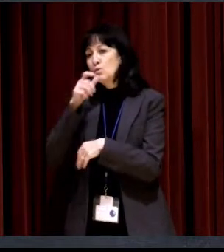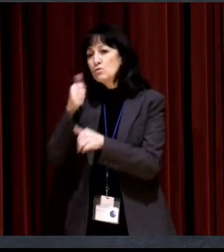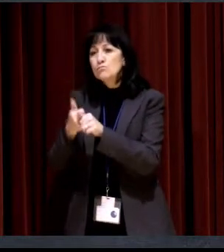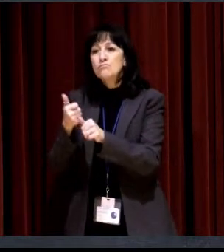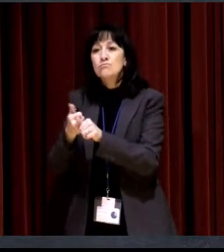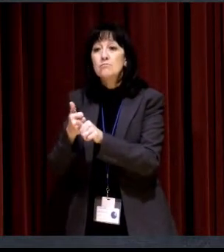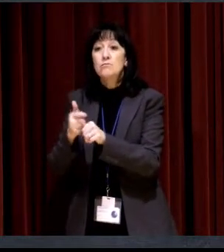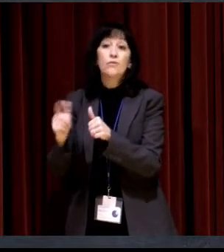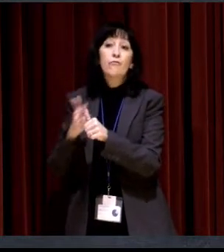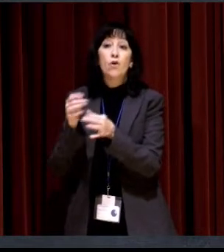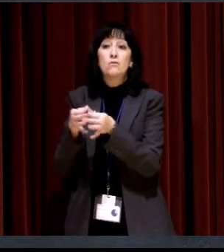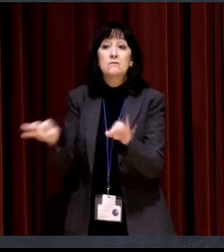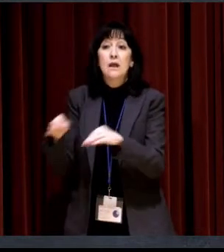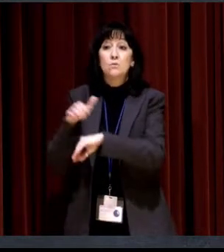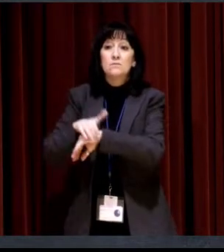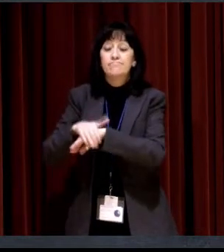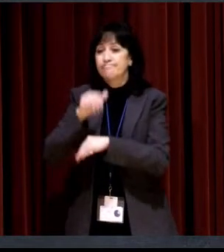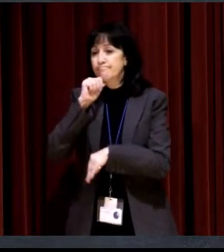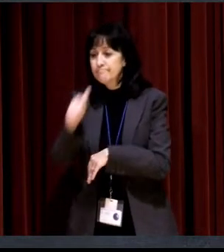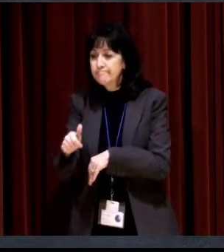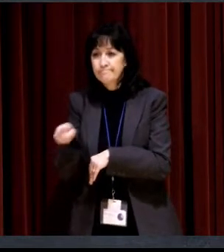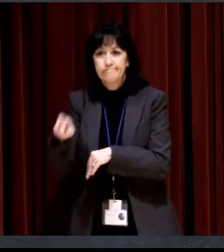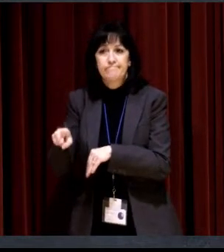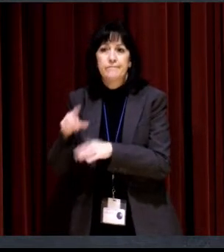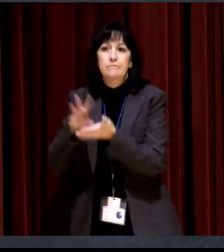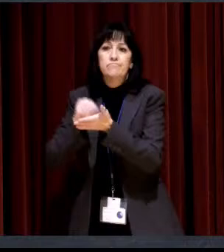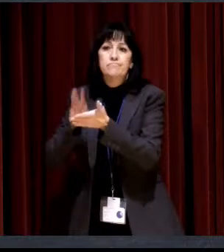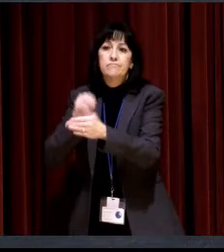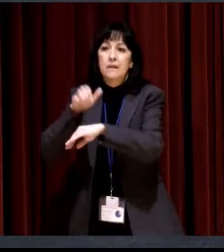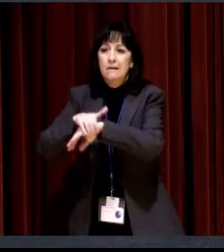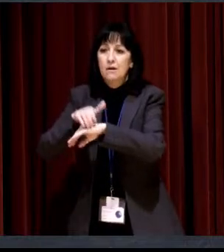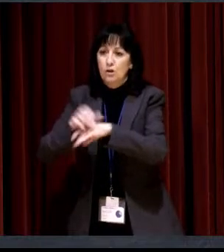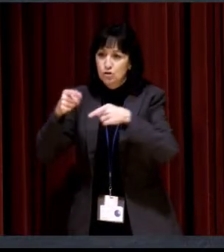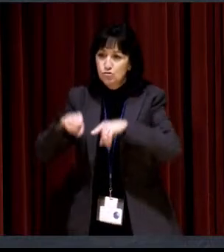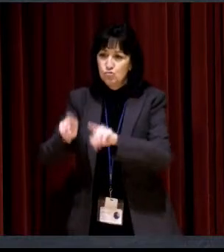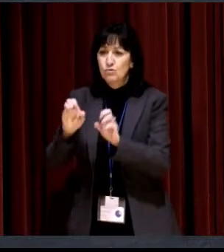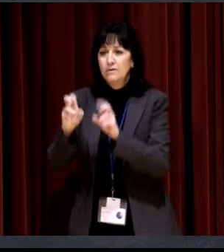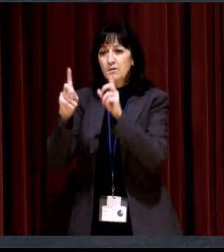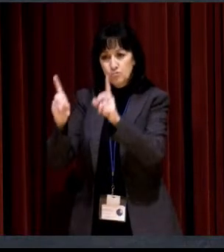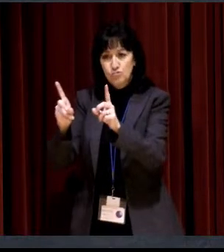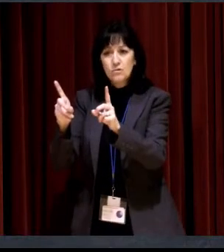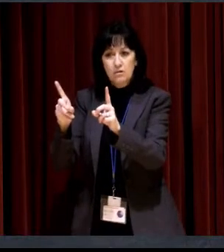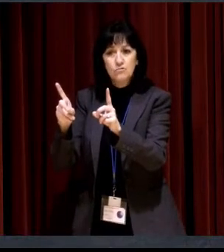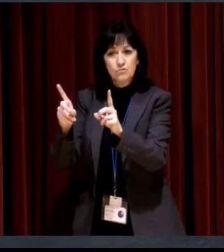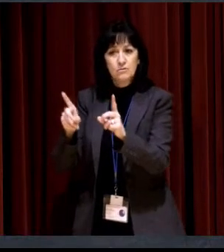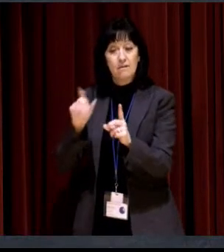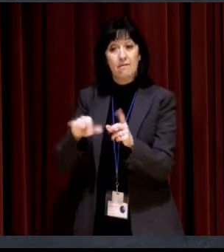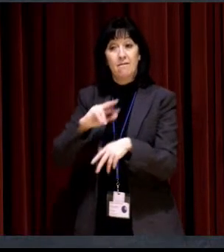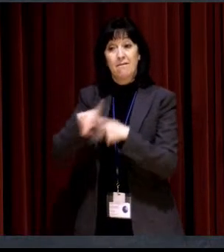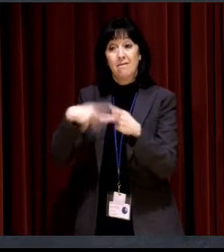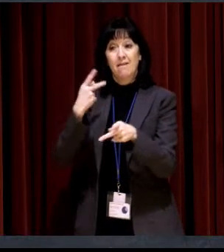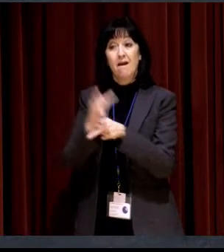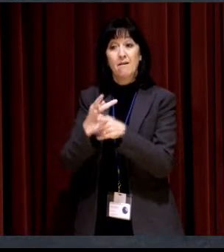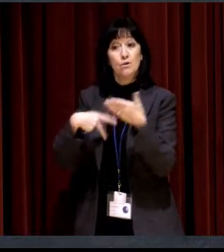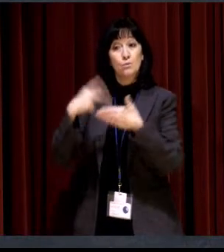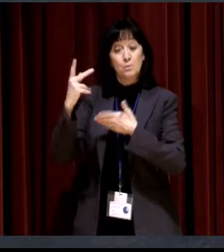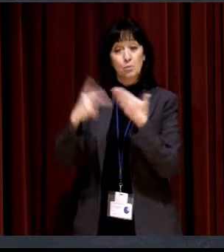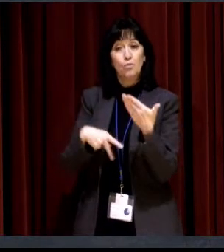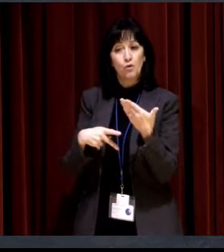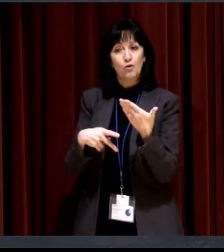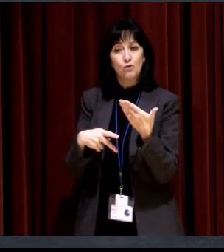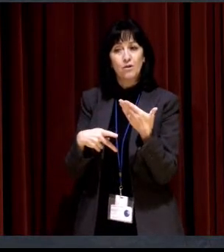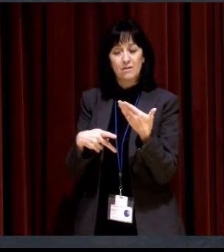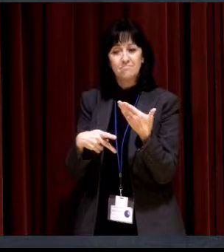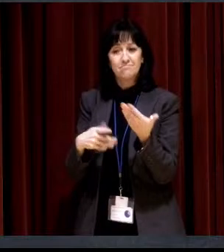the nature of her community center. There are lots of those kinds of partnerships. We're talking about a